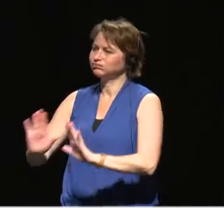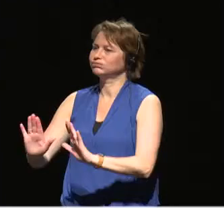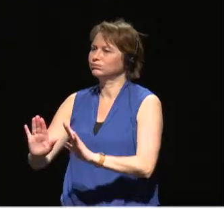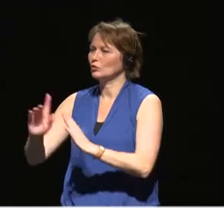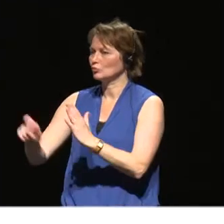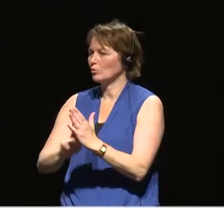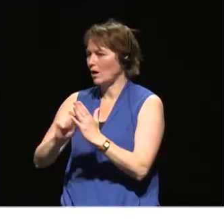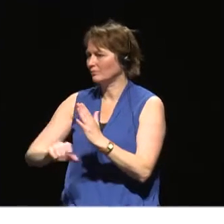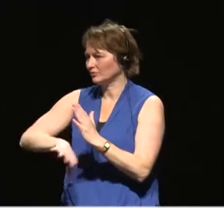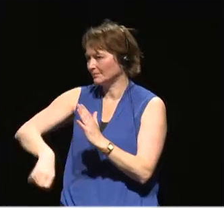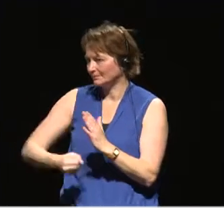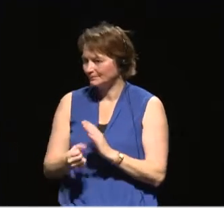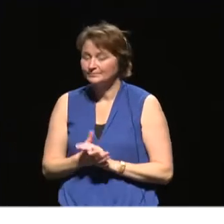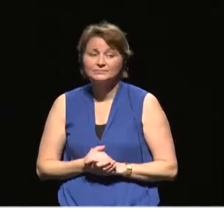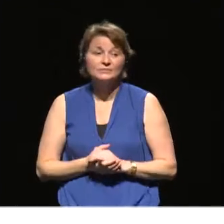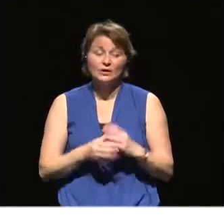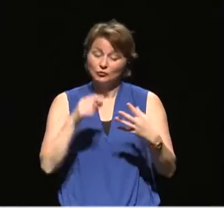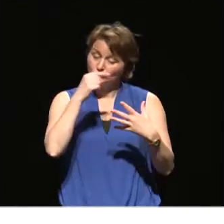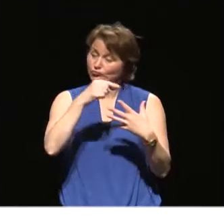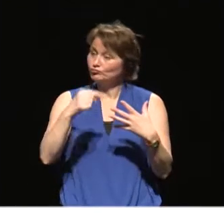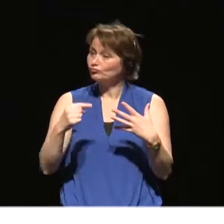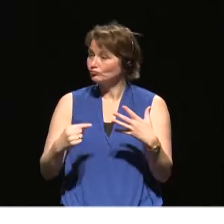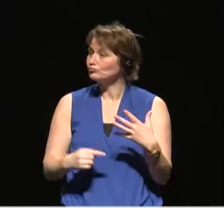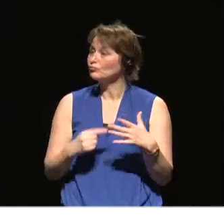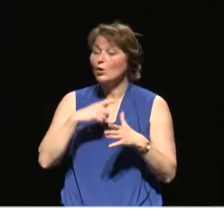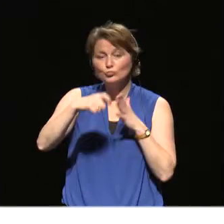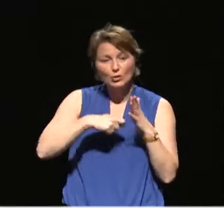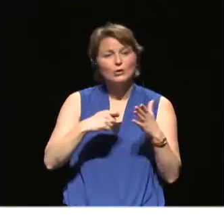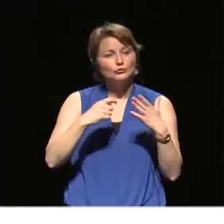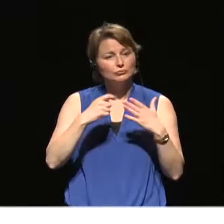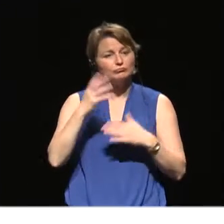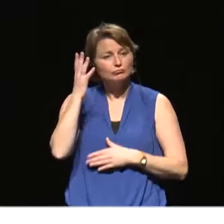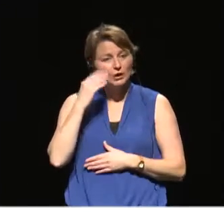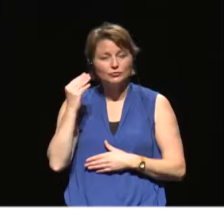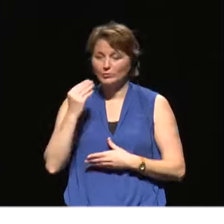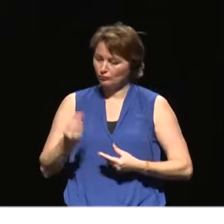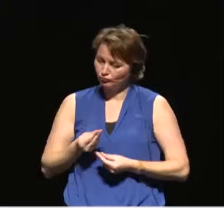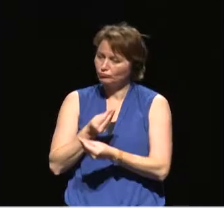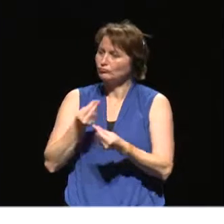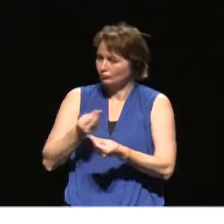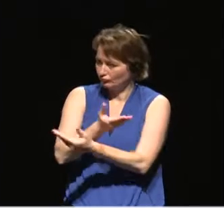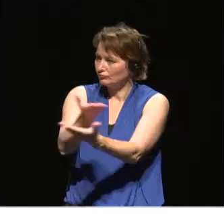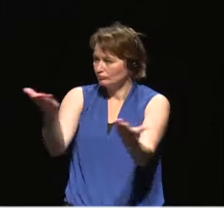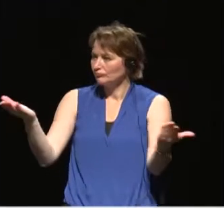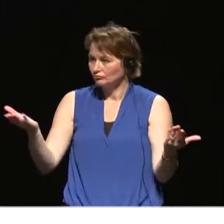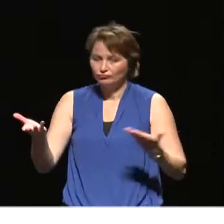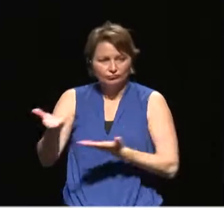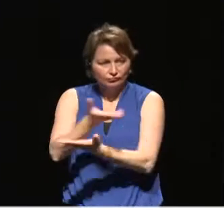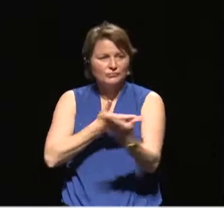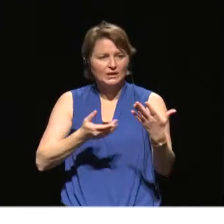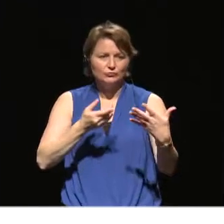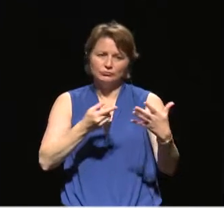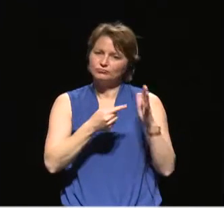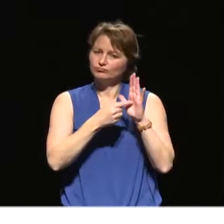projects produced some experience that we would like to share here and to